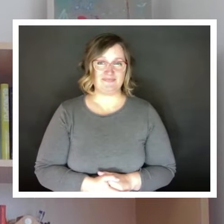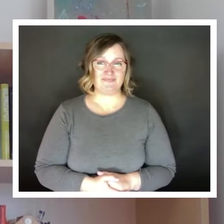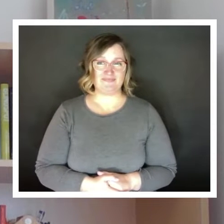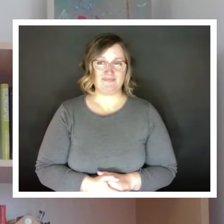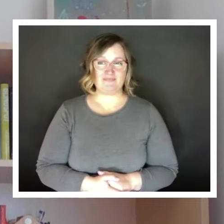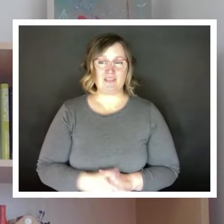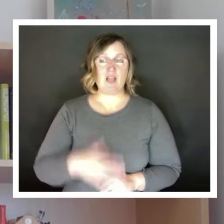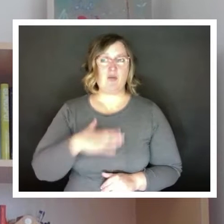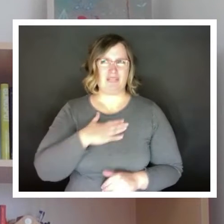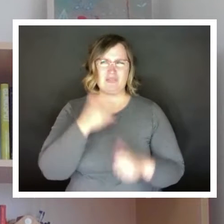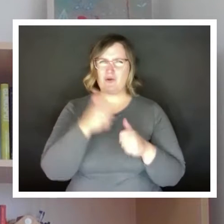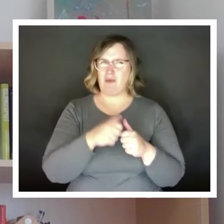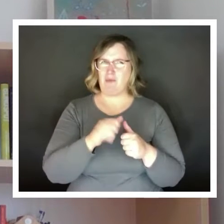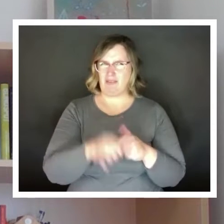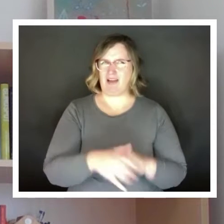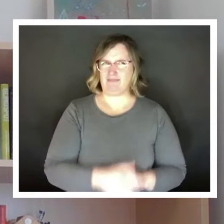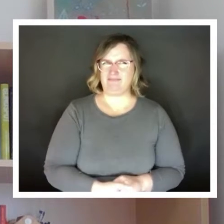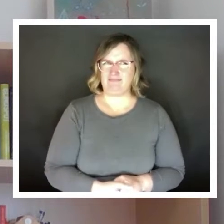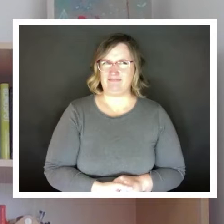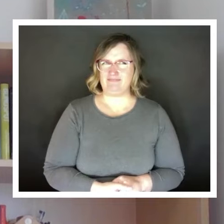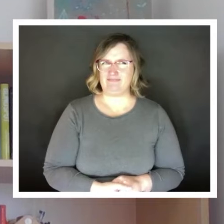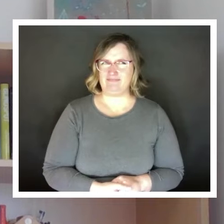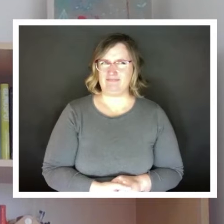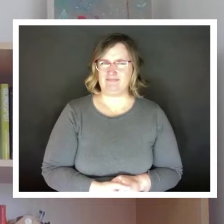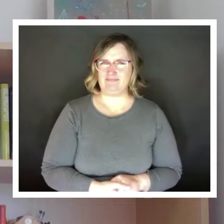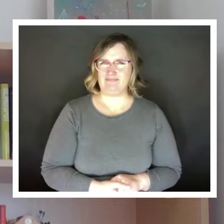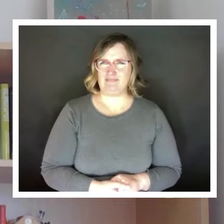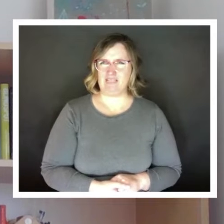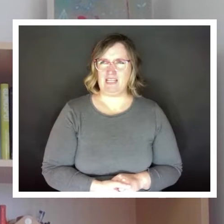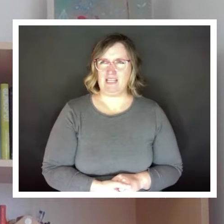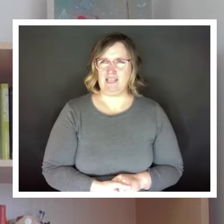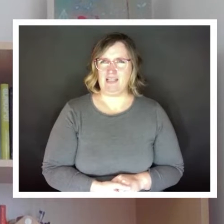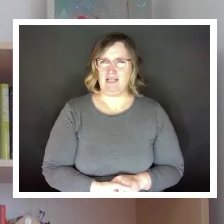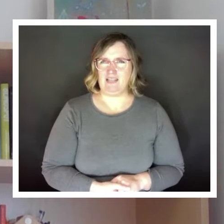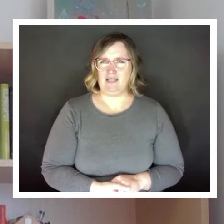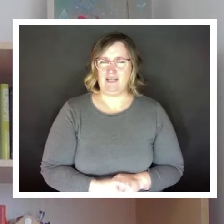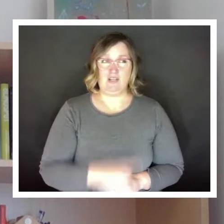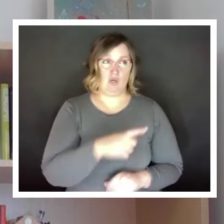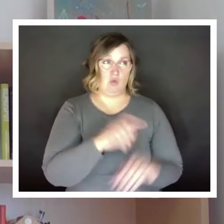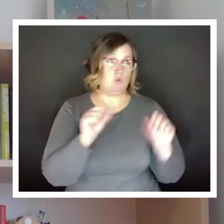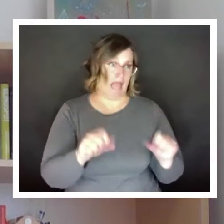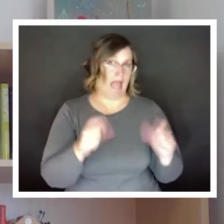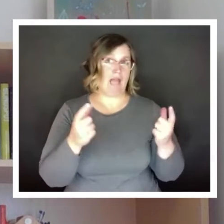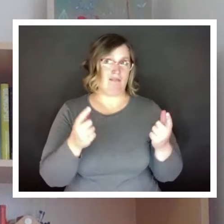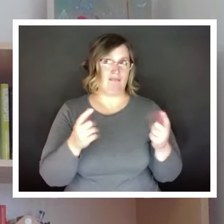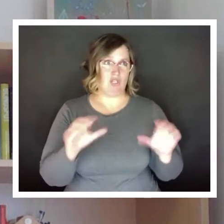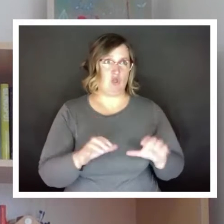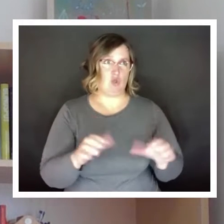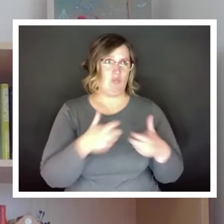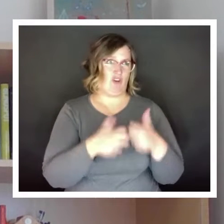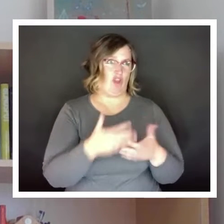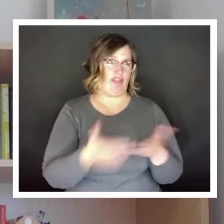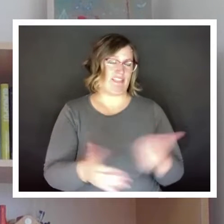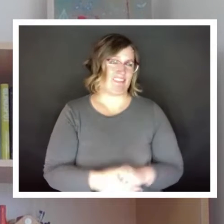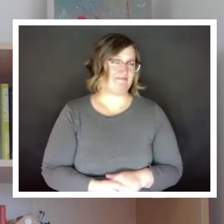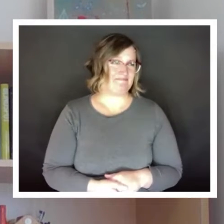Please remember that. You can do difficult